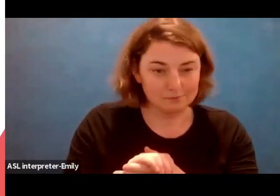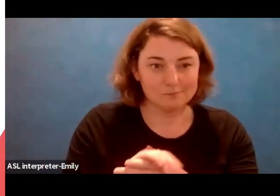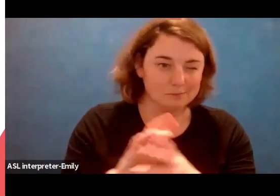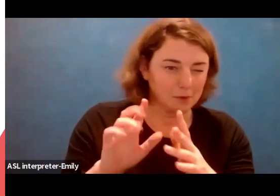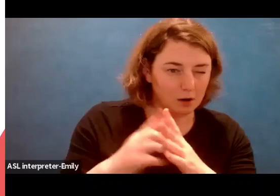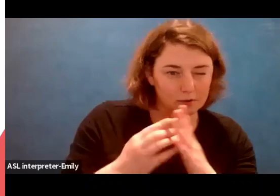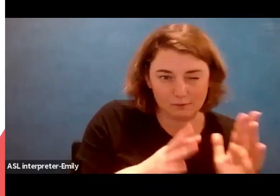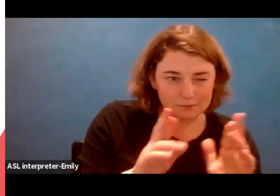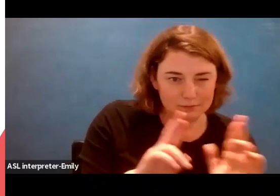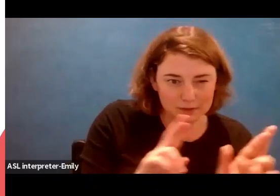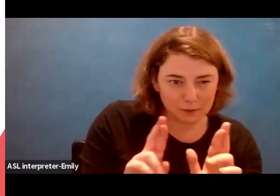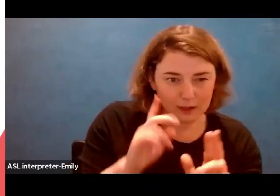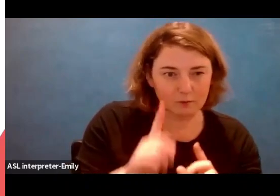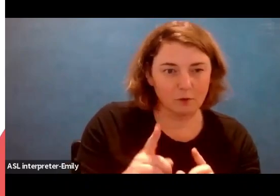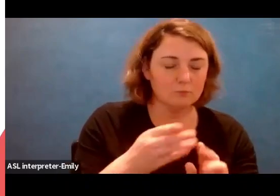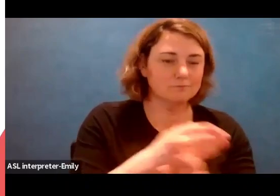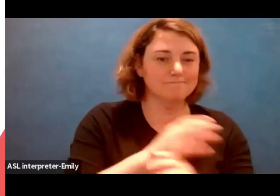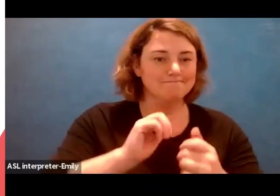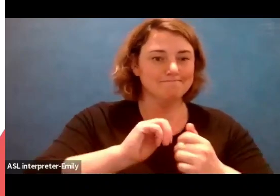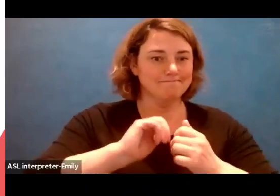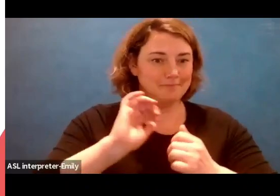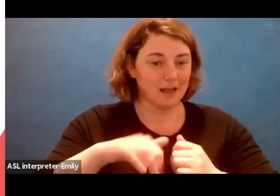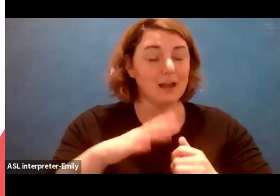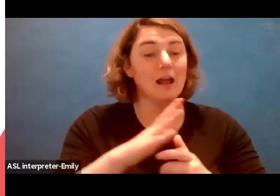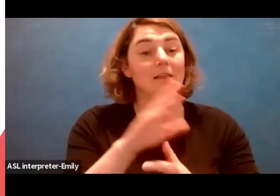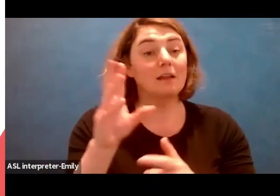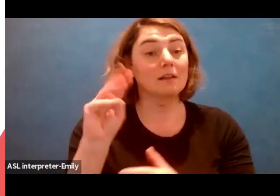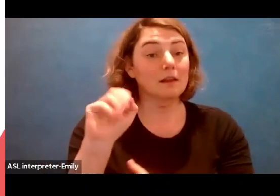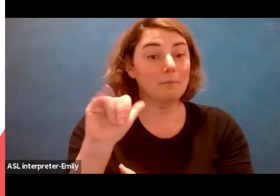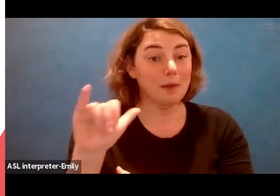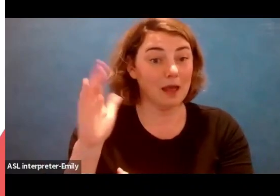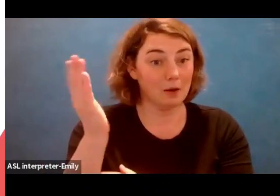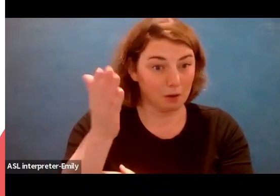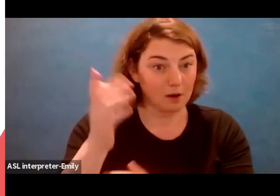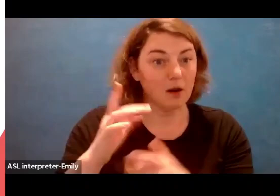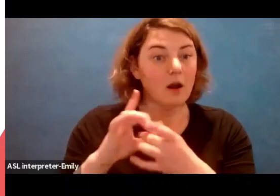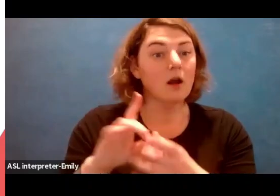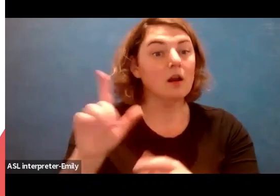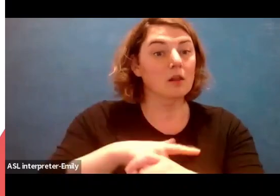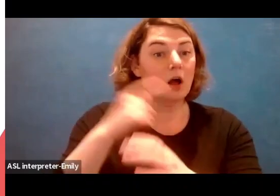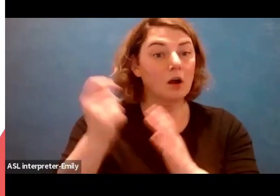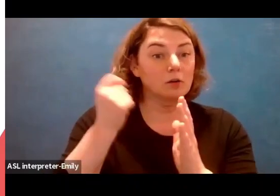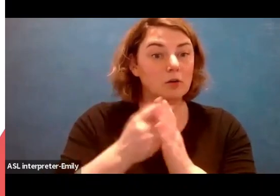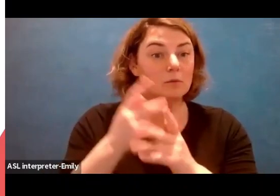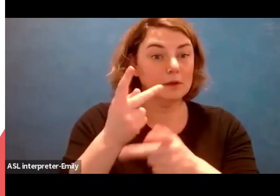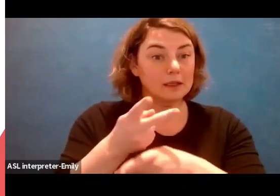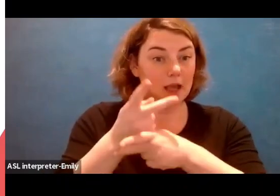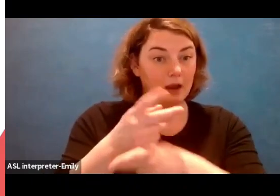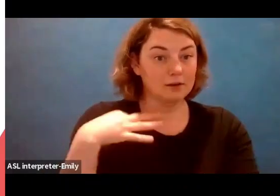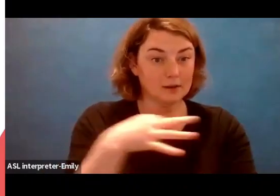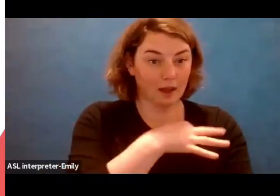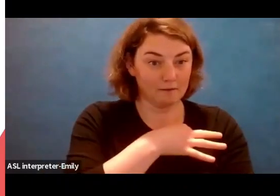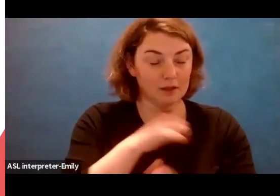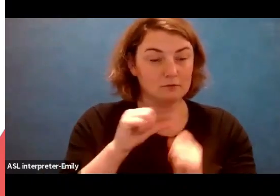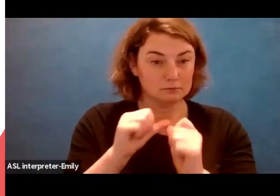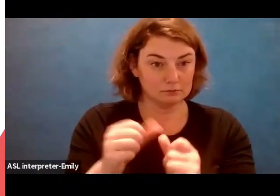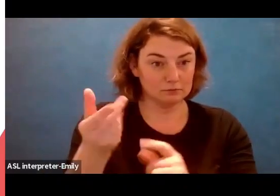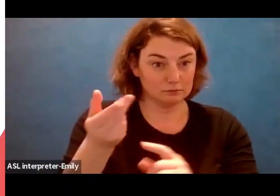Row regional campaign, and our May webinar on long-term care staffing. You can also check out our website